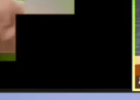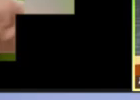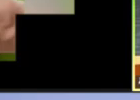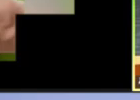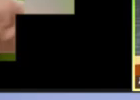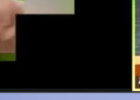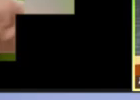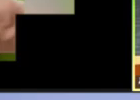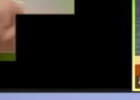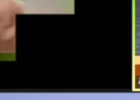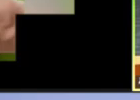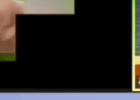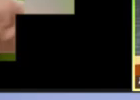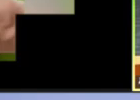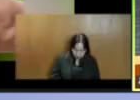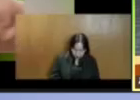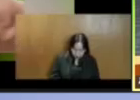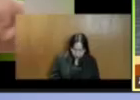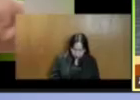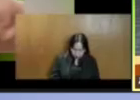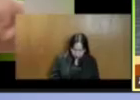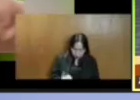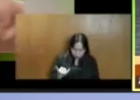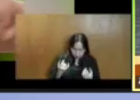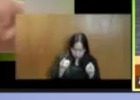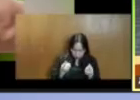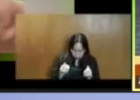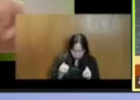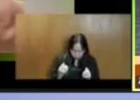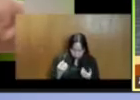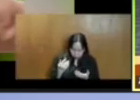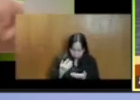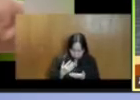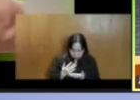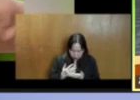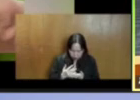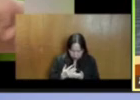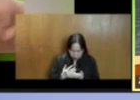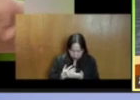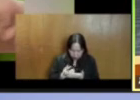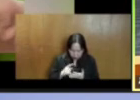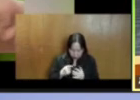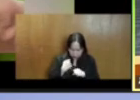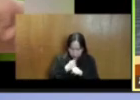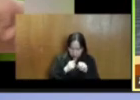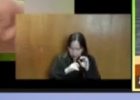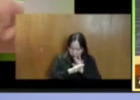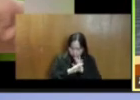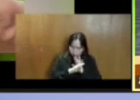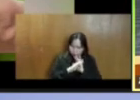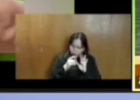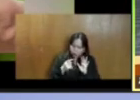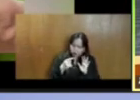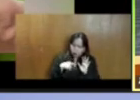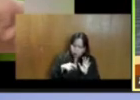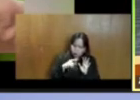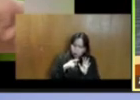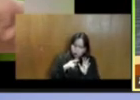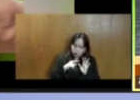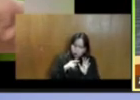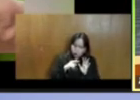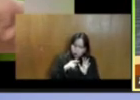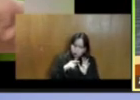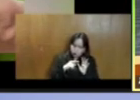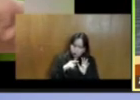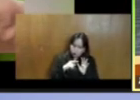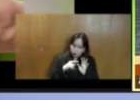So we are doing some of the ones that we are developing now for this, as I mentioned, the ones that